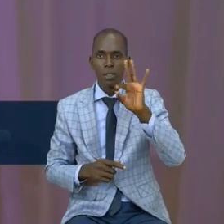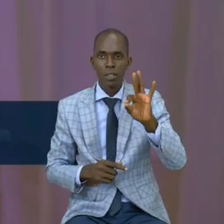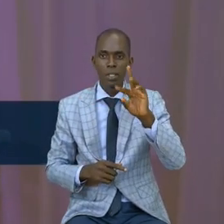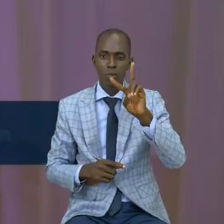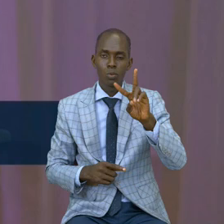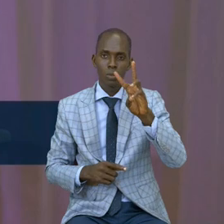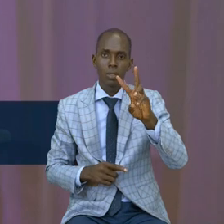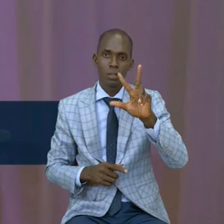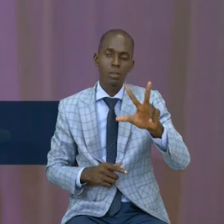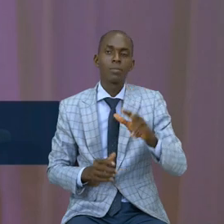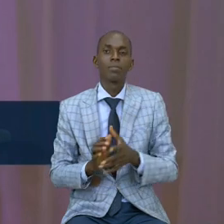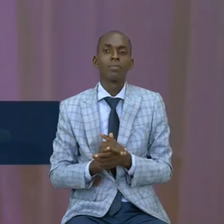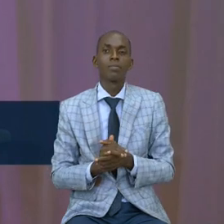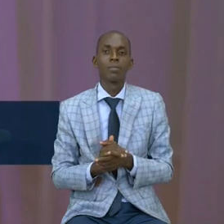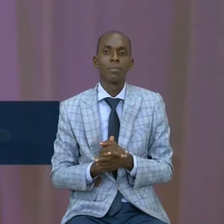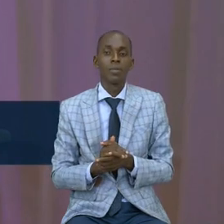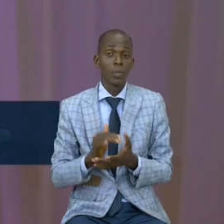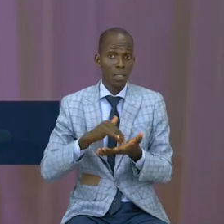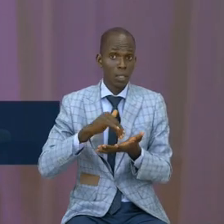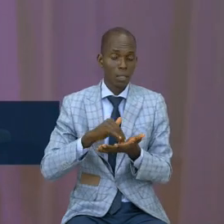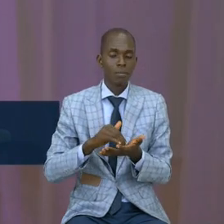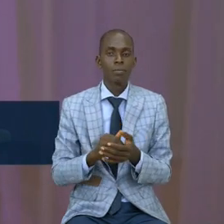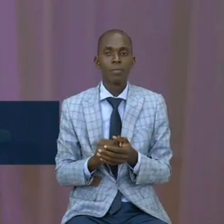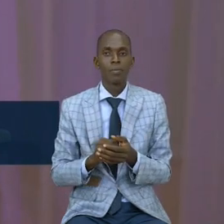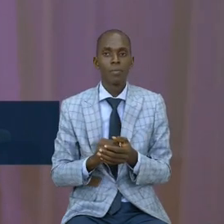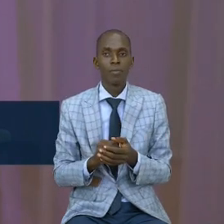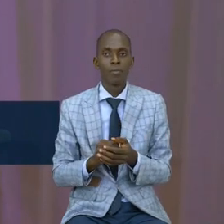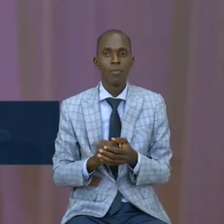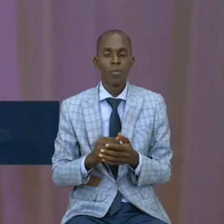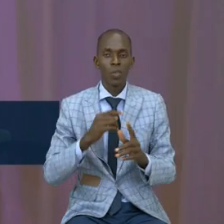+234 915 444 9263. Listen again.